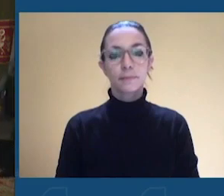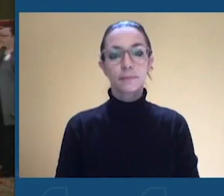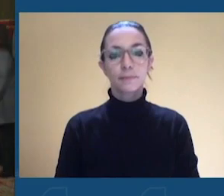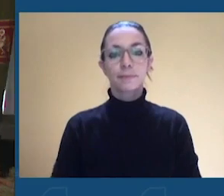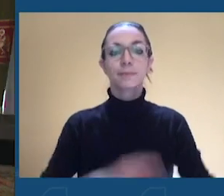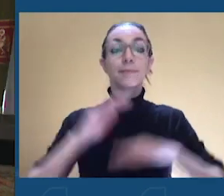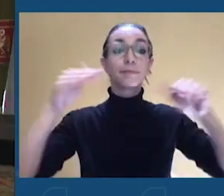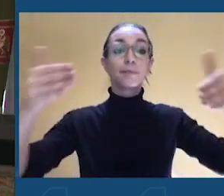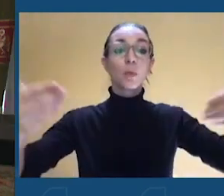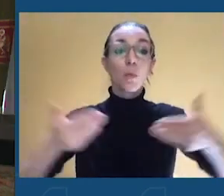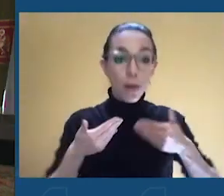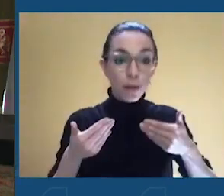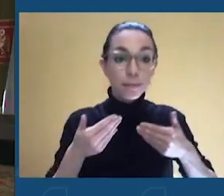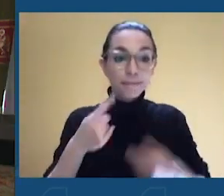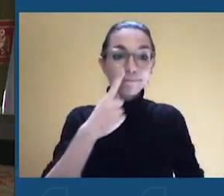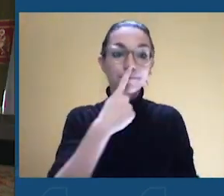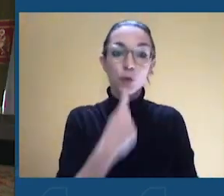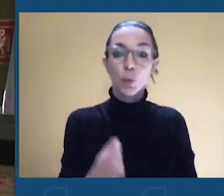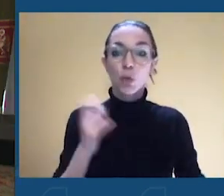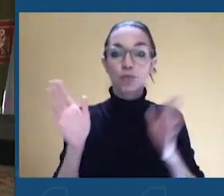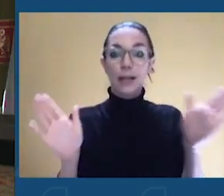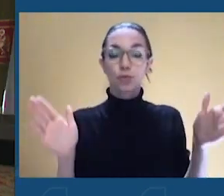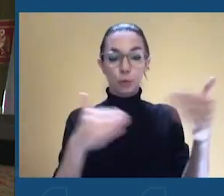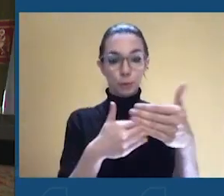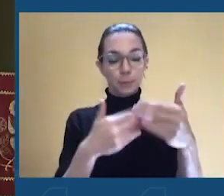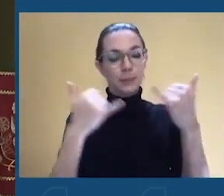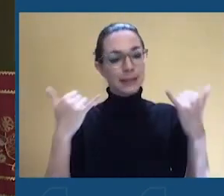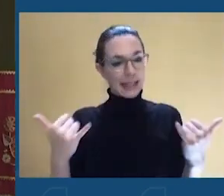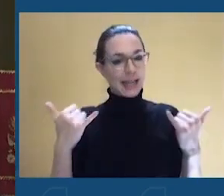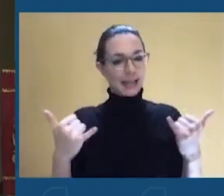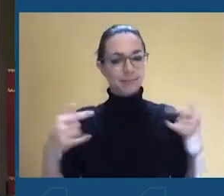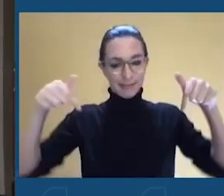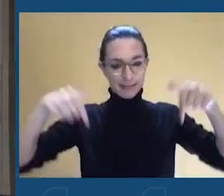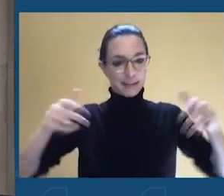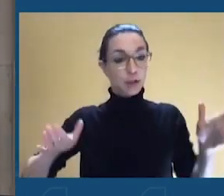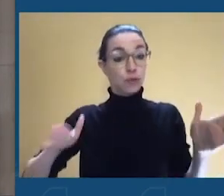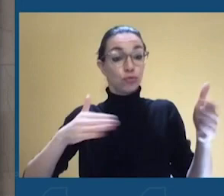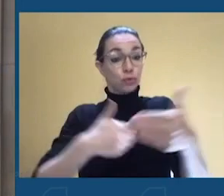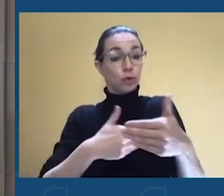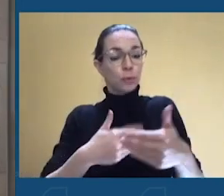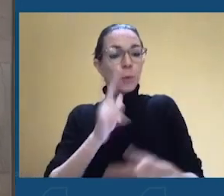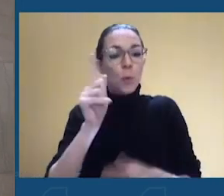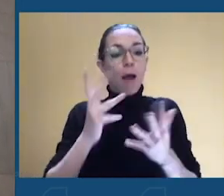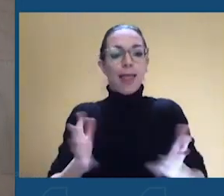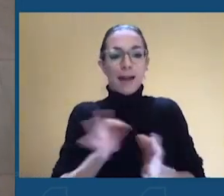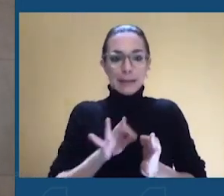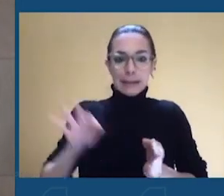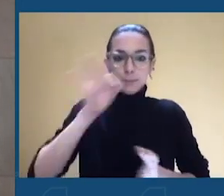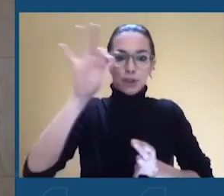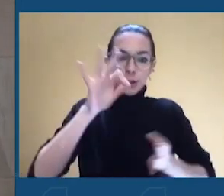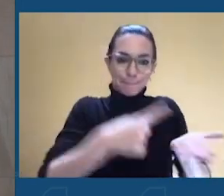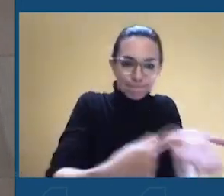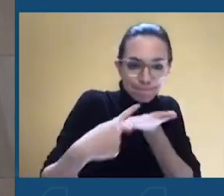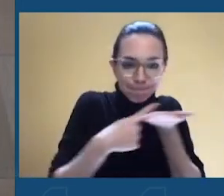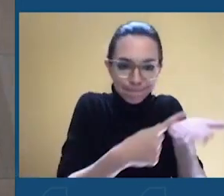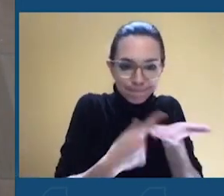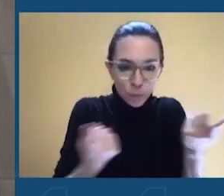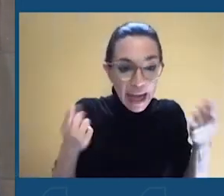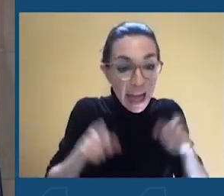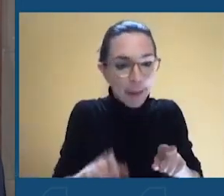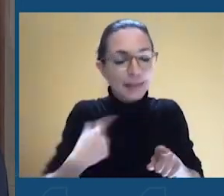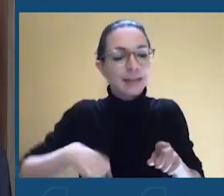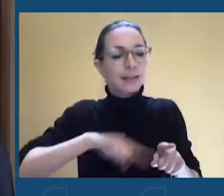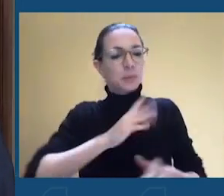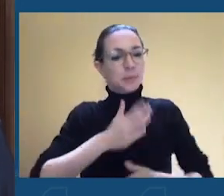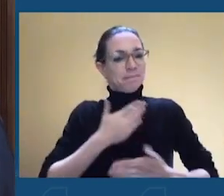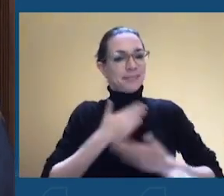Welcome to the Red Room. It is a room where a lot of spirited engagement usually occurs. We're very delighted to have the